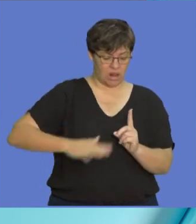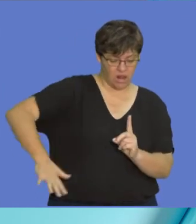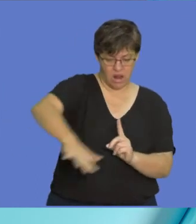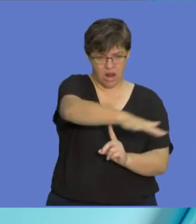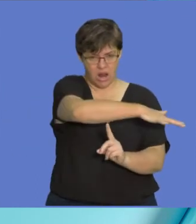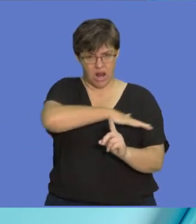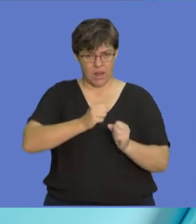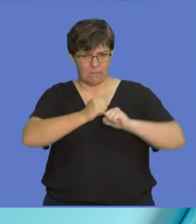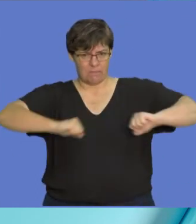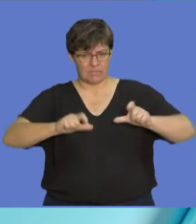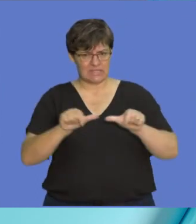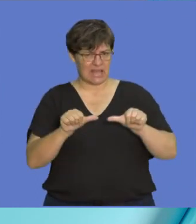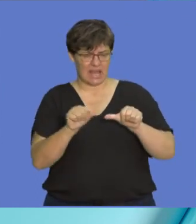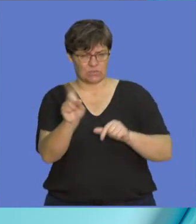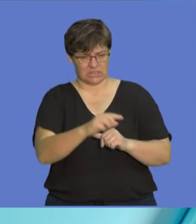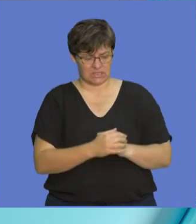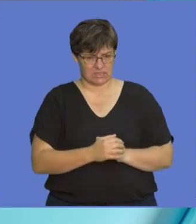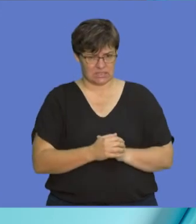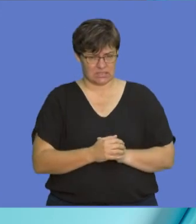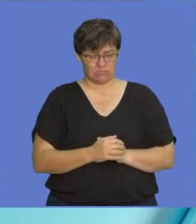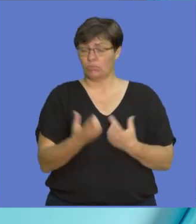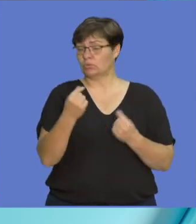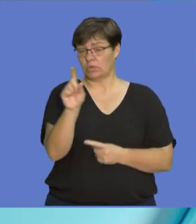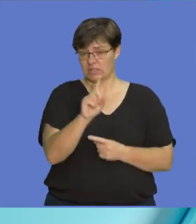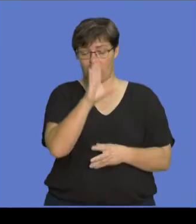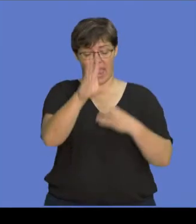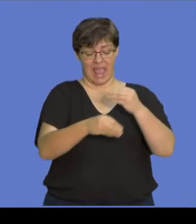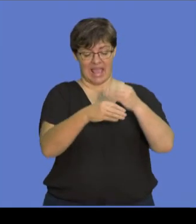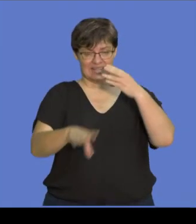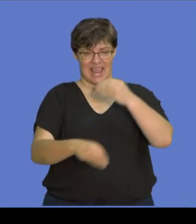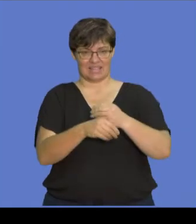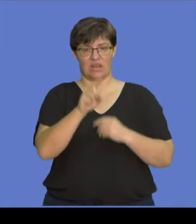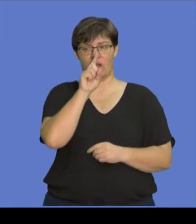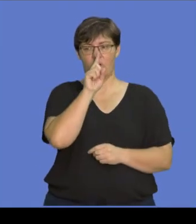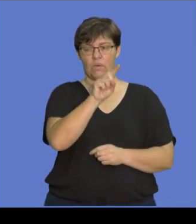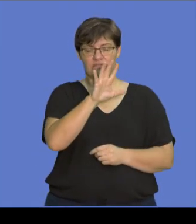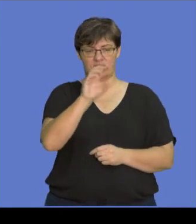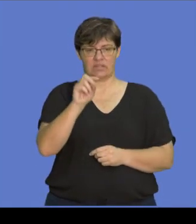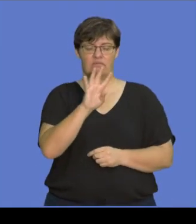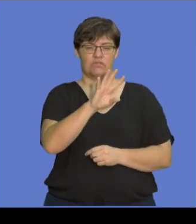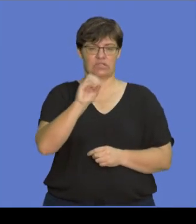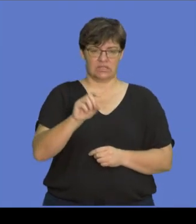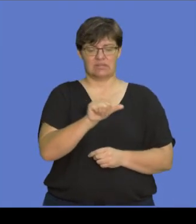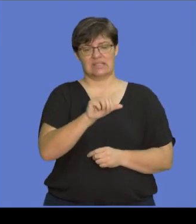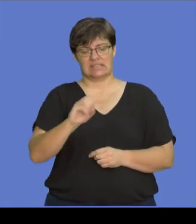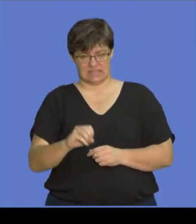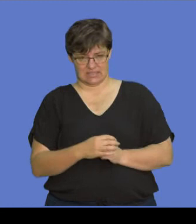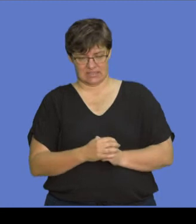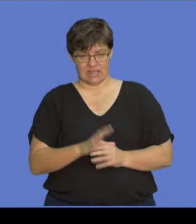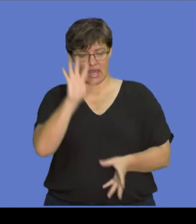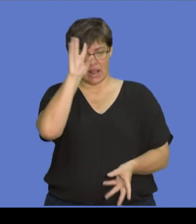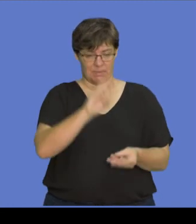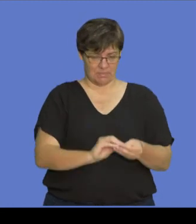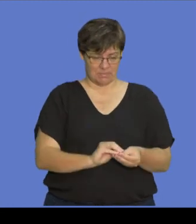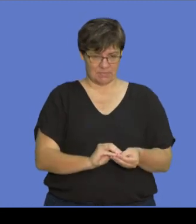area. In other words, what are we going to do? We're going to add the 150 plus the 40 plus the 60. If you add